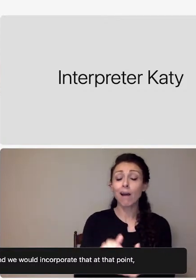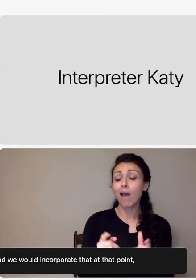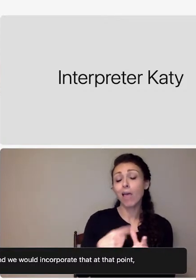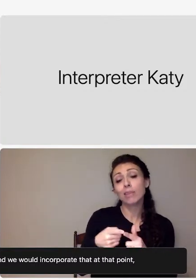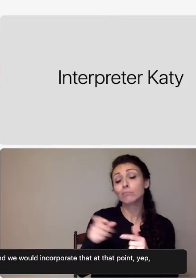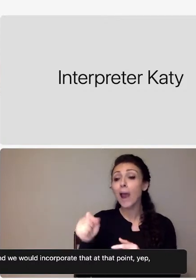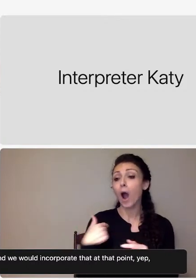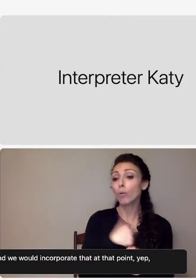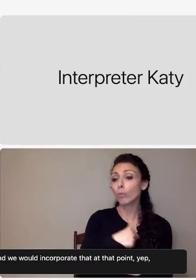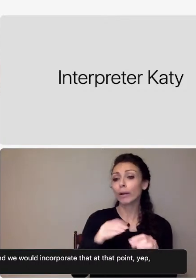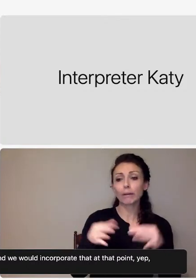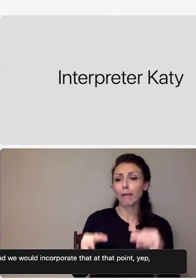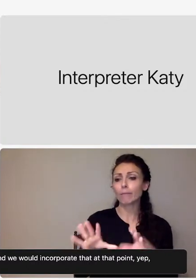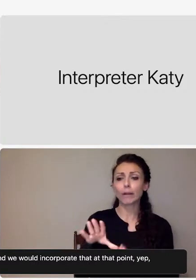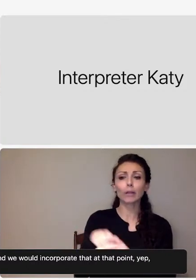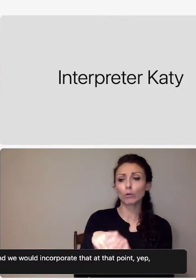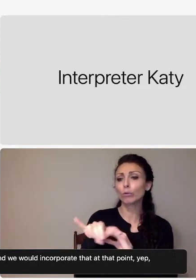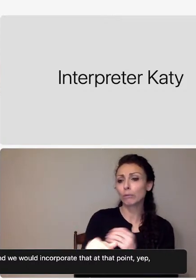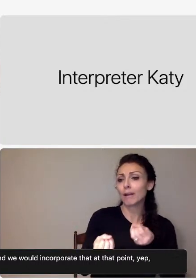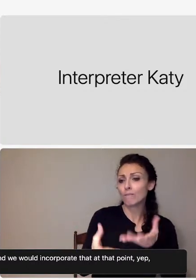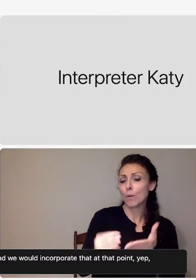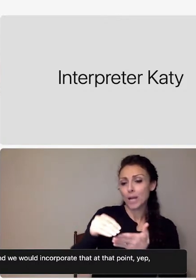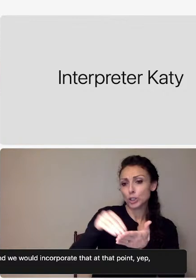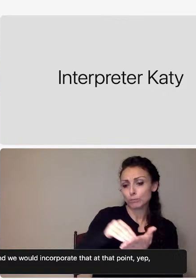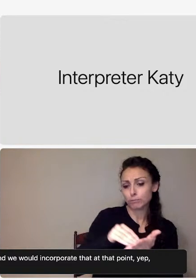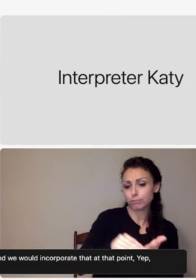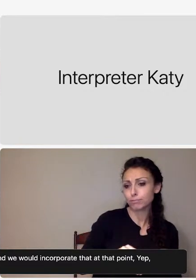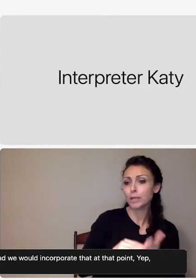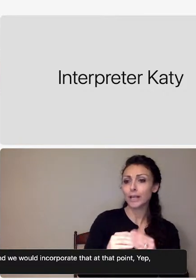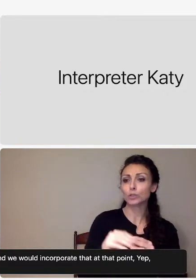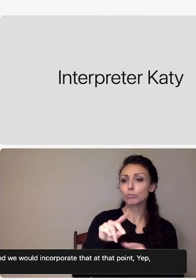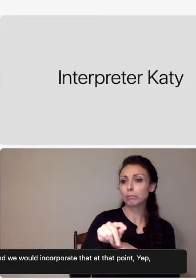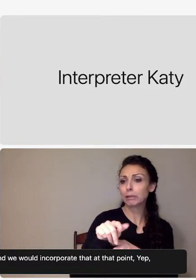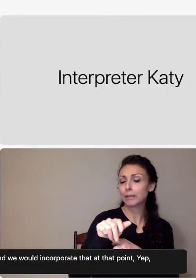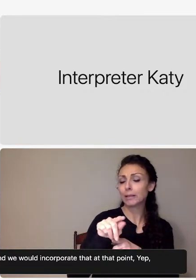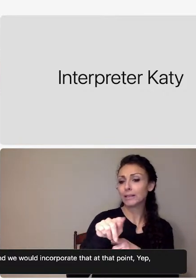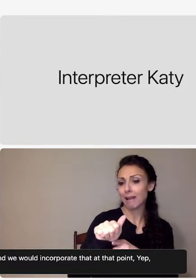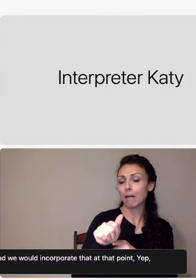you board member throwing ojeda